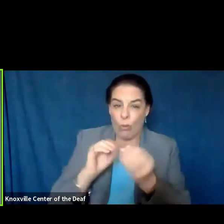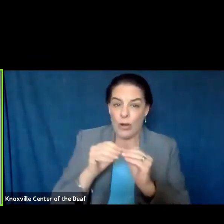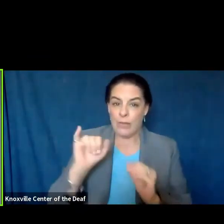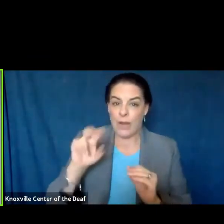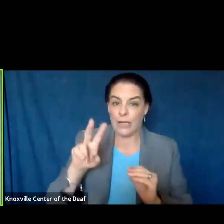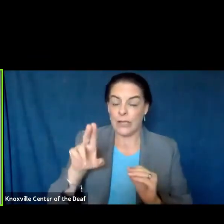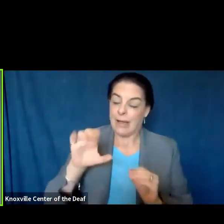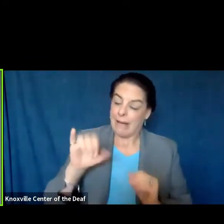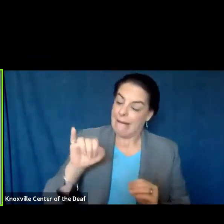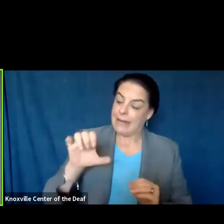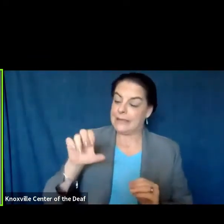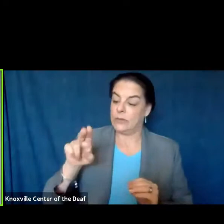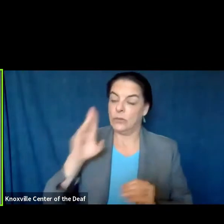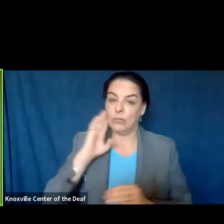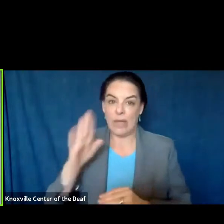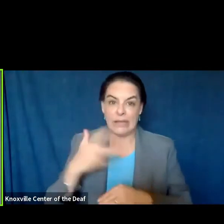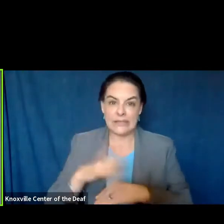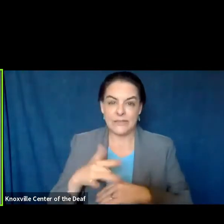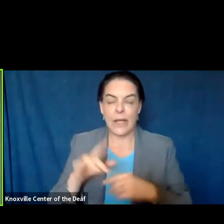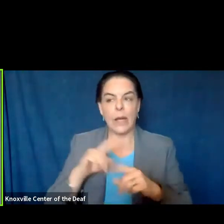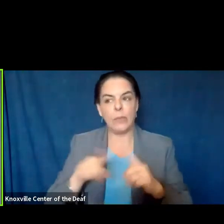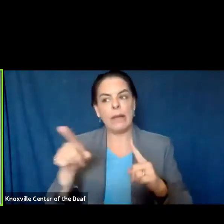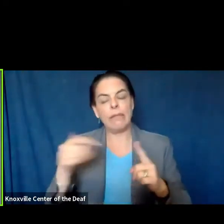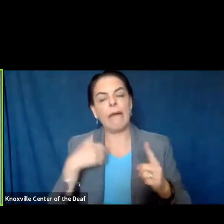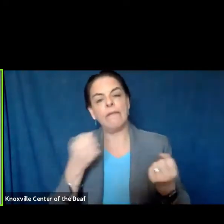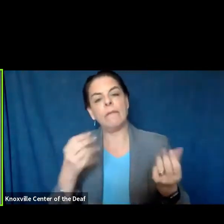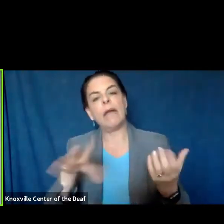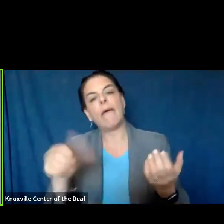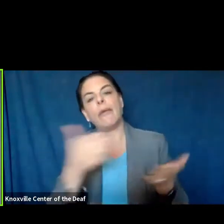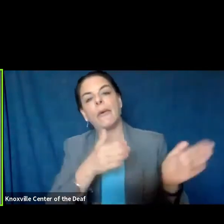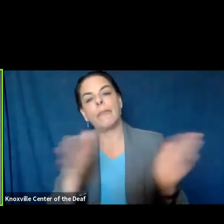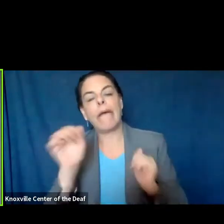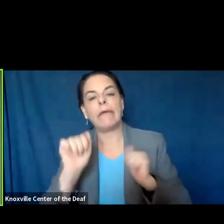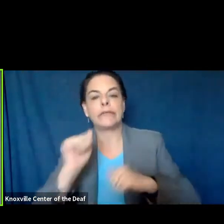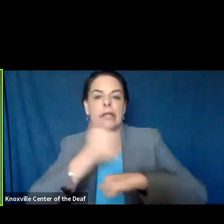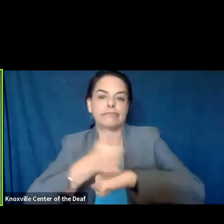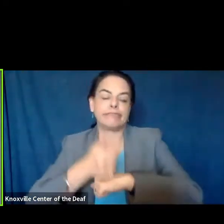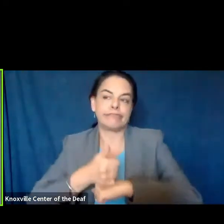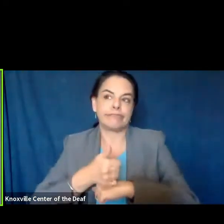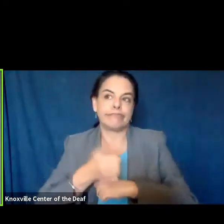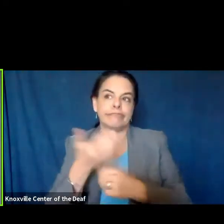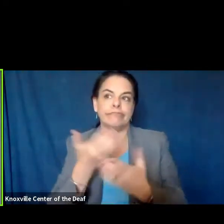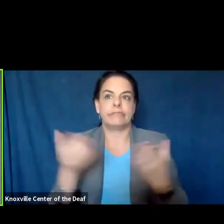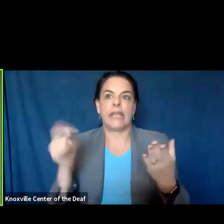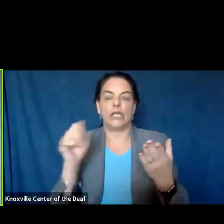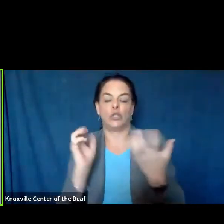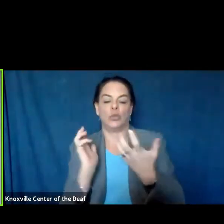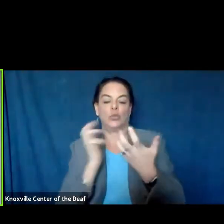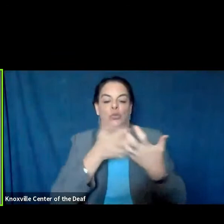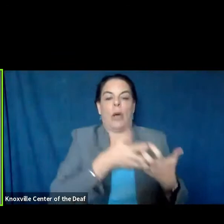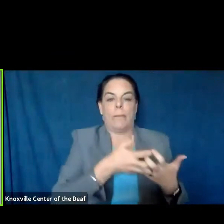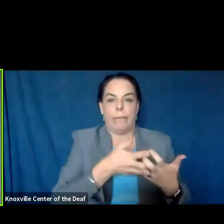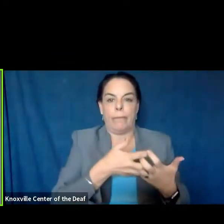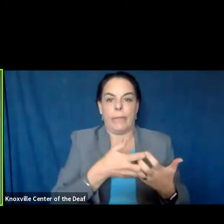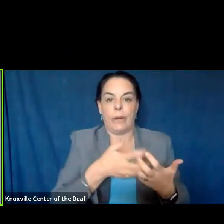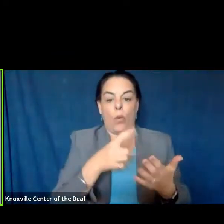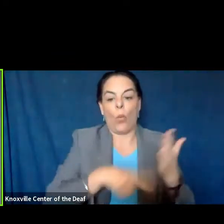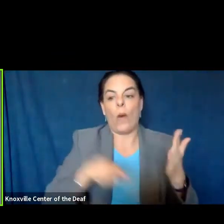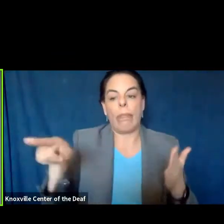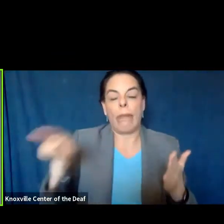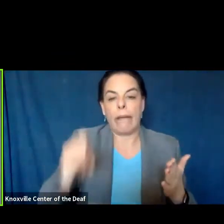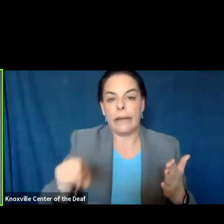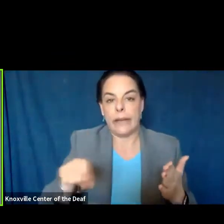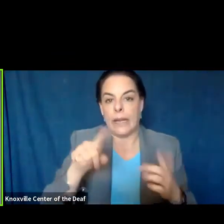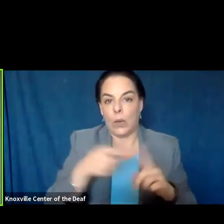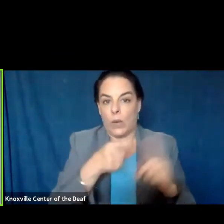lot of things that they can implement and things and plans that are in place to be able to accommodate the need as it comes in. And